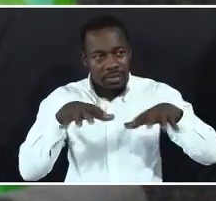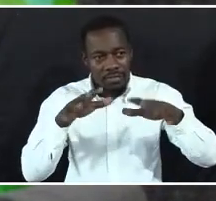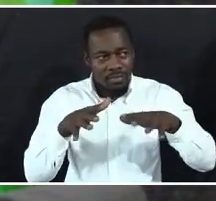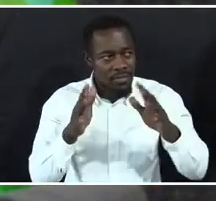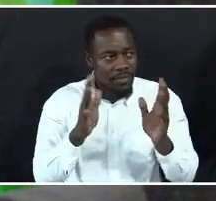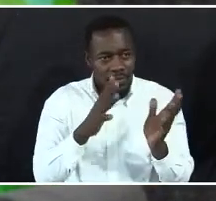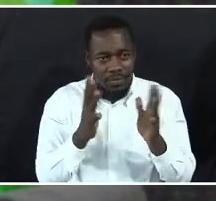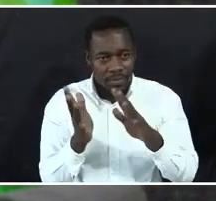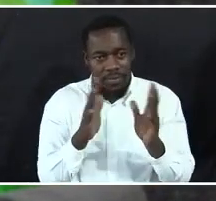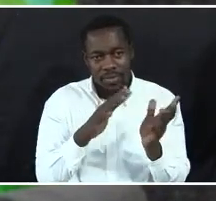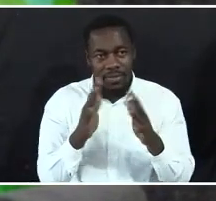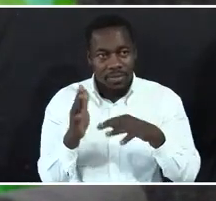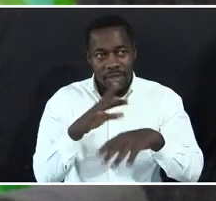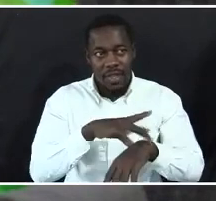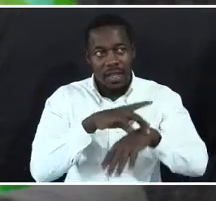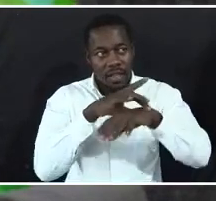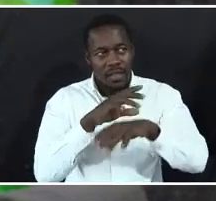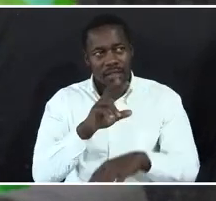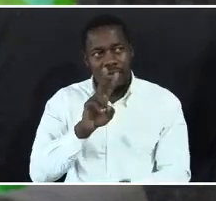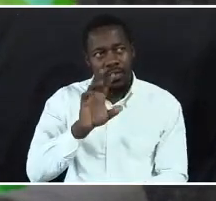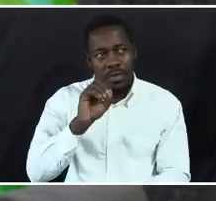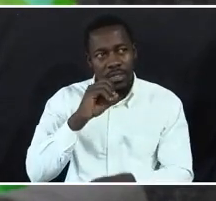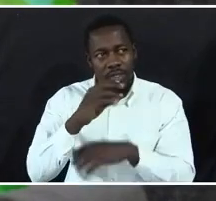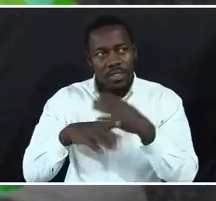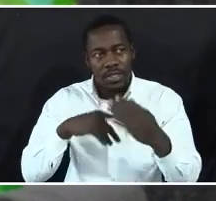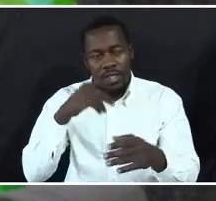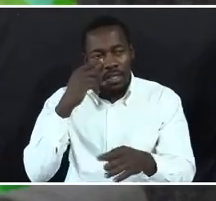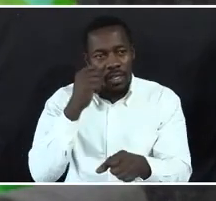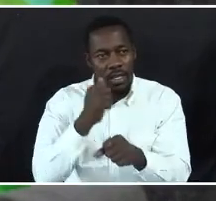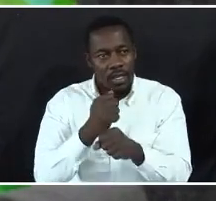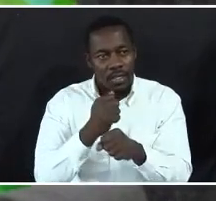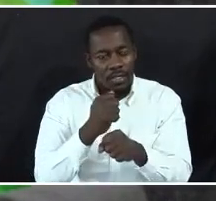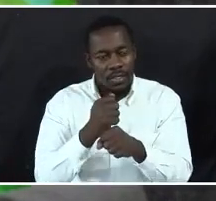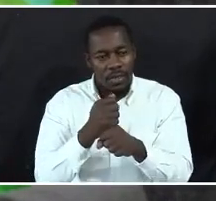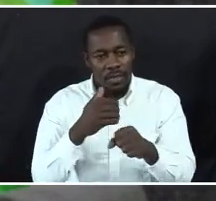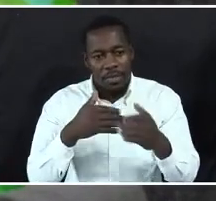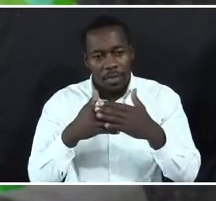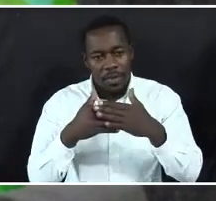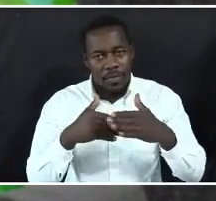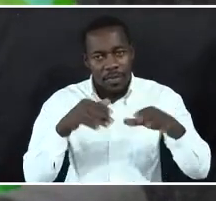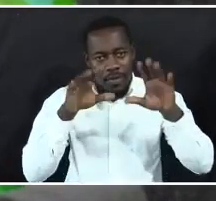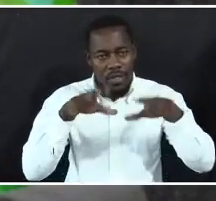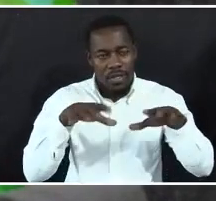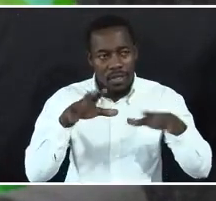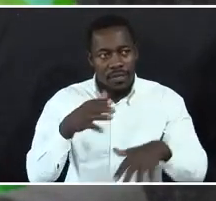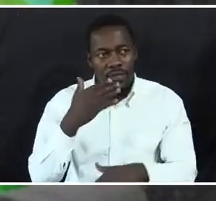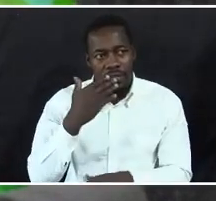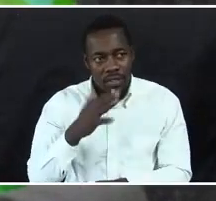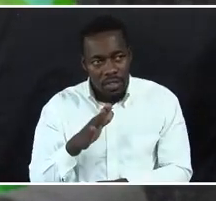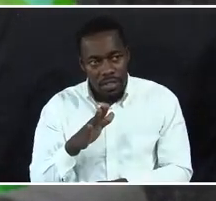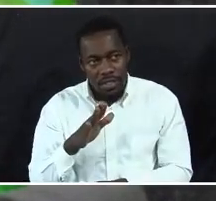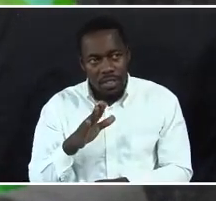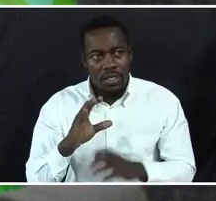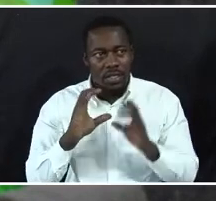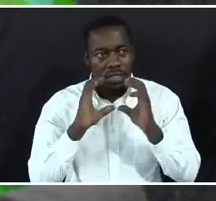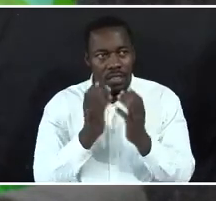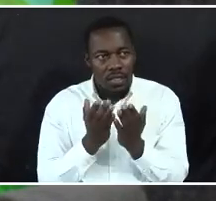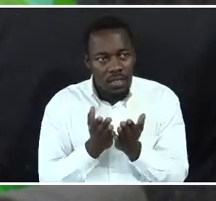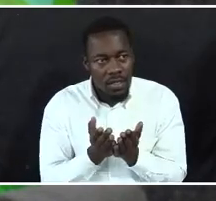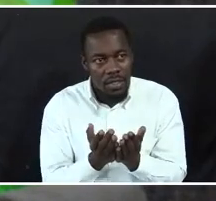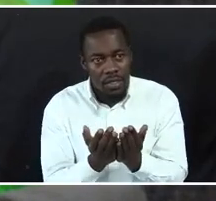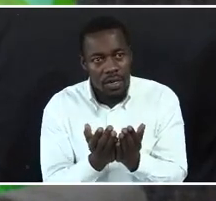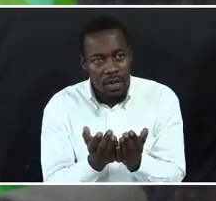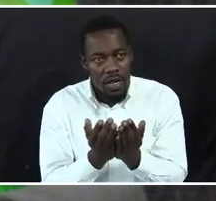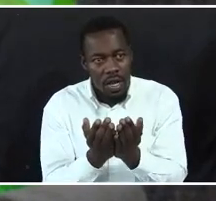Noah 120 years to finish building the ark. Noah did everything God